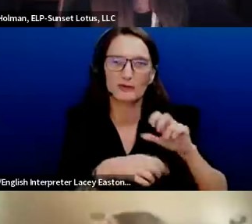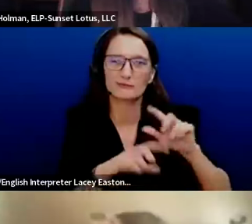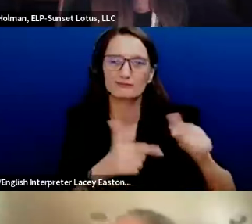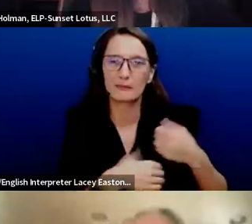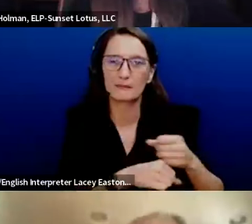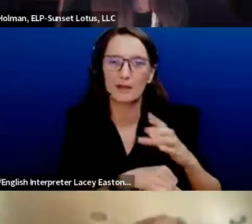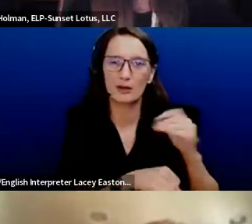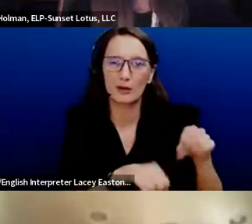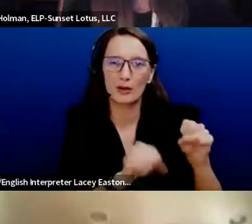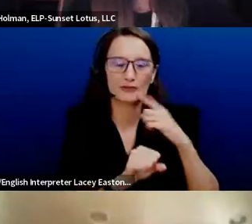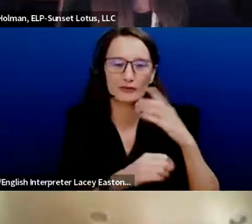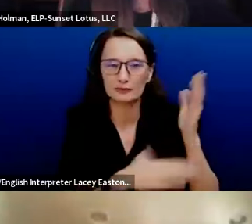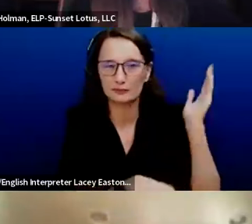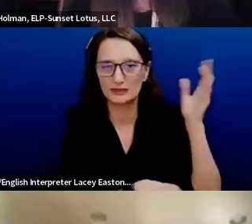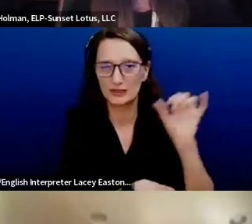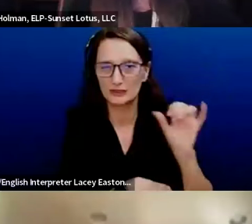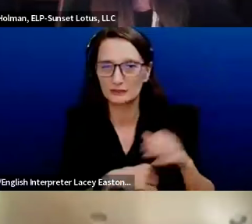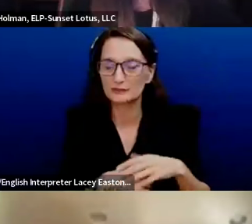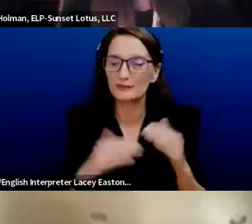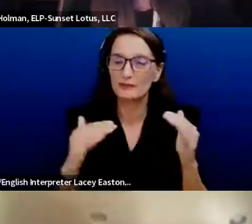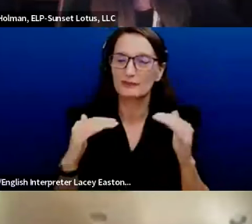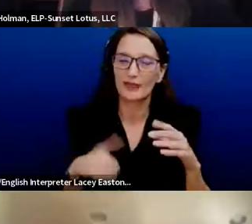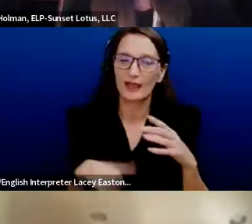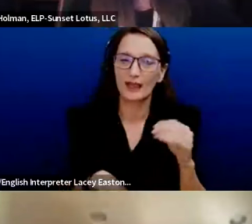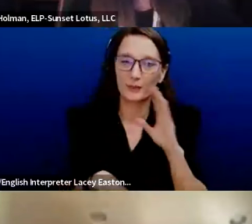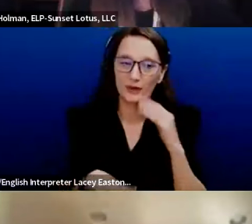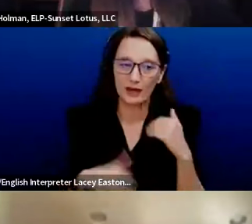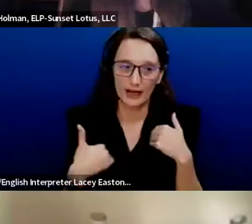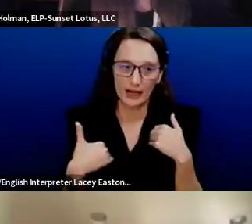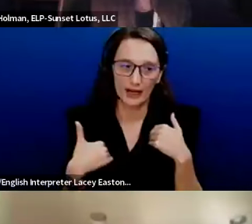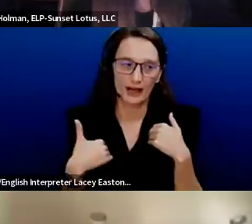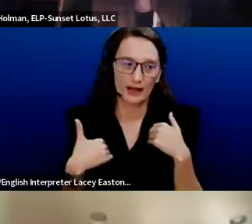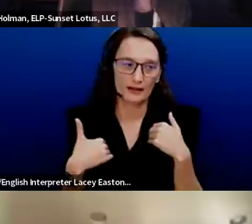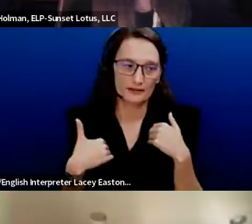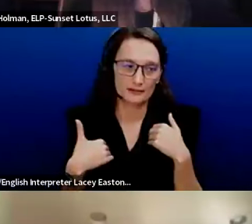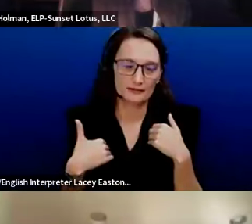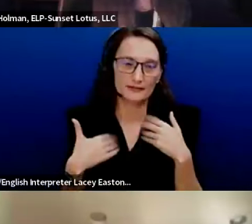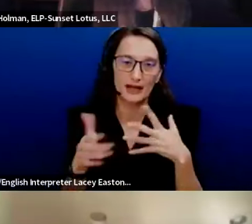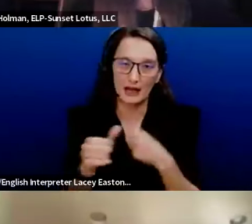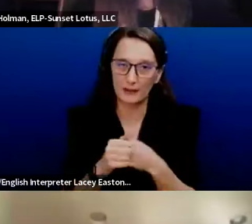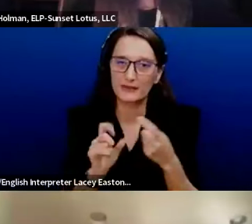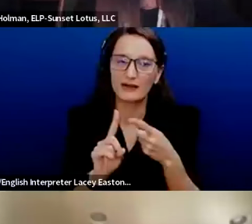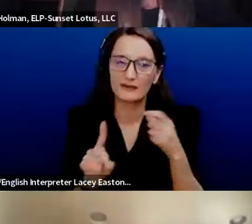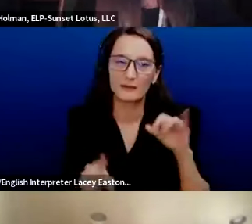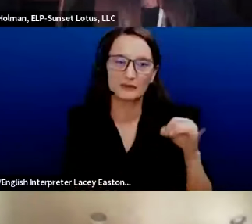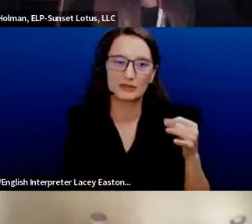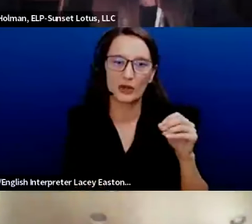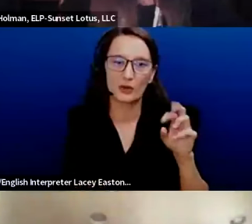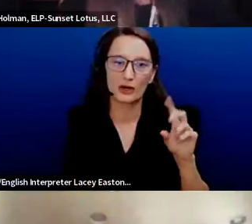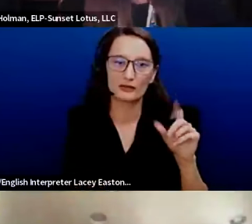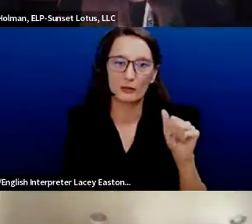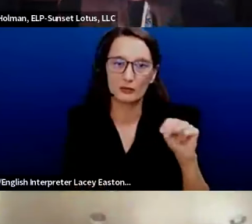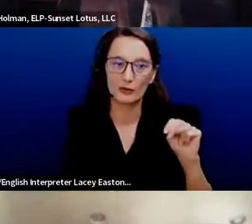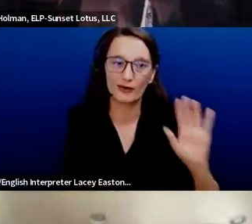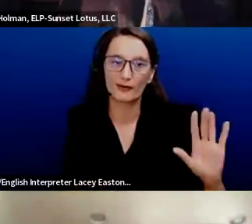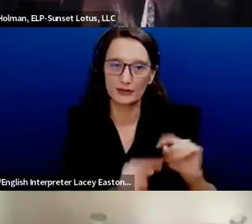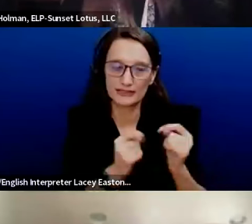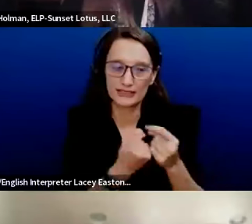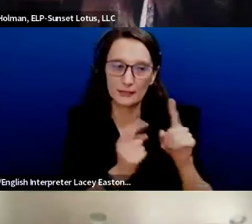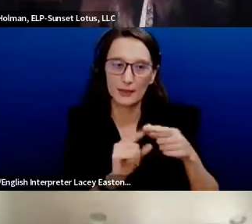too. And we are going to get an update from Jordan's team about our